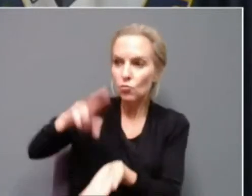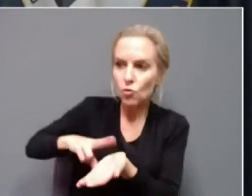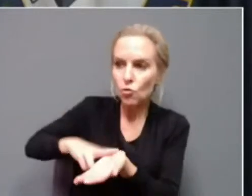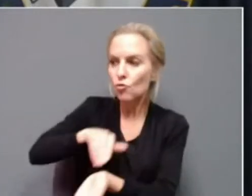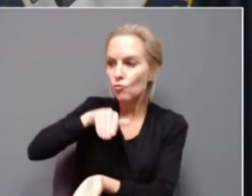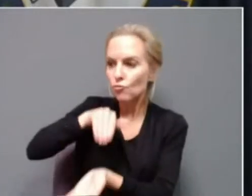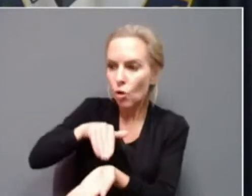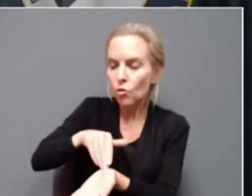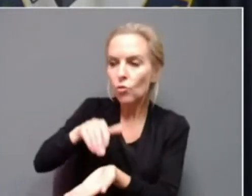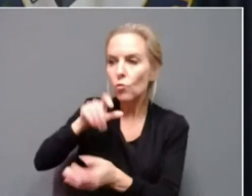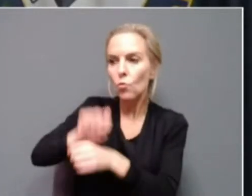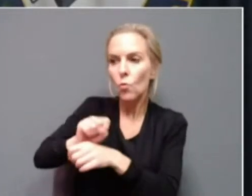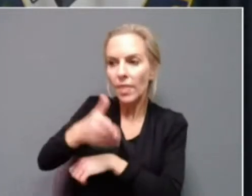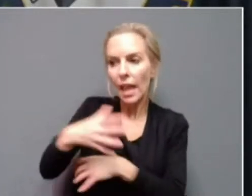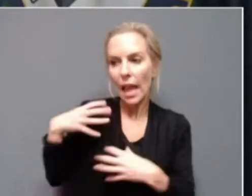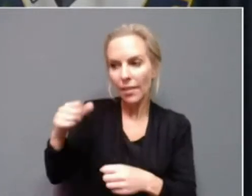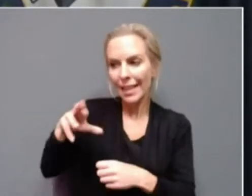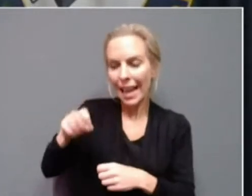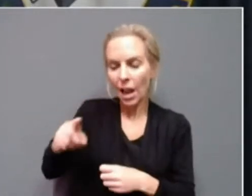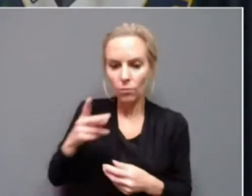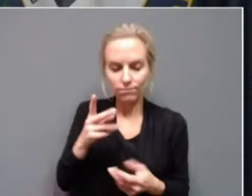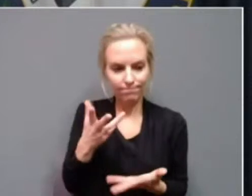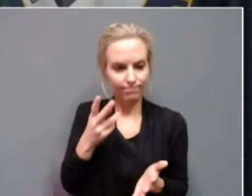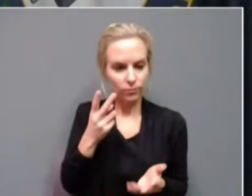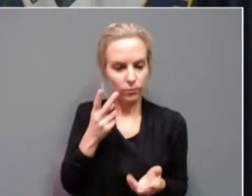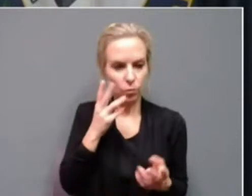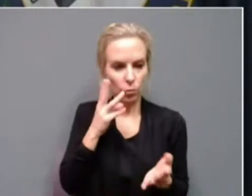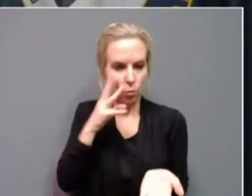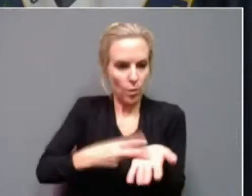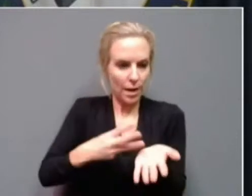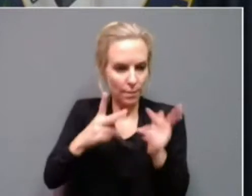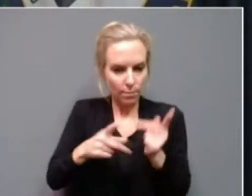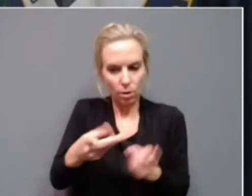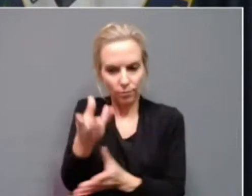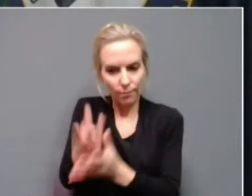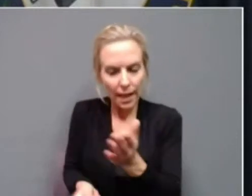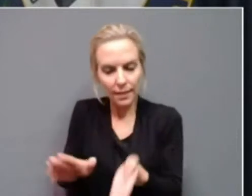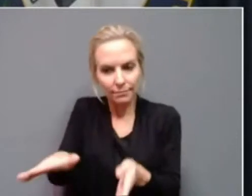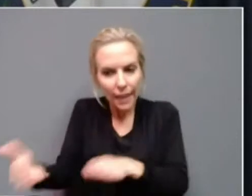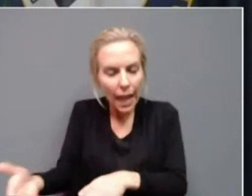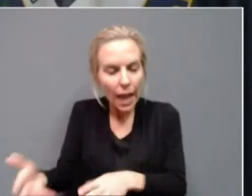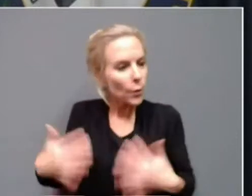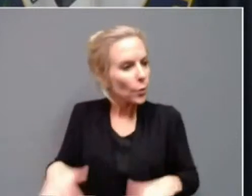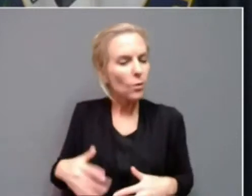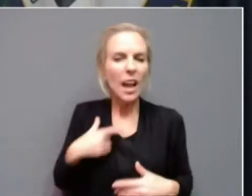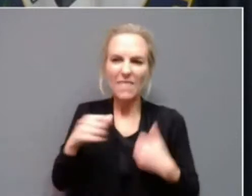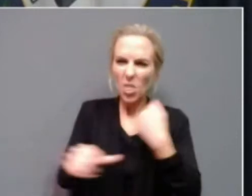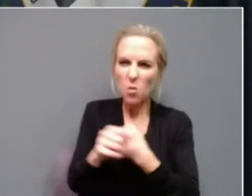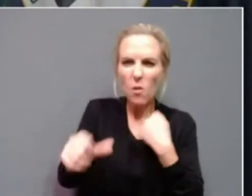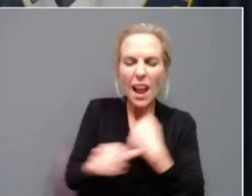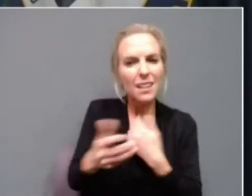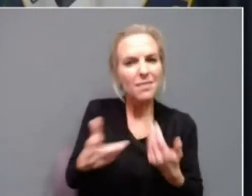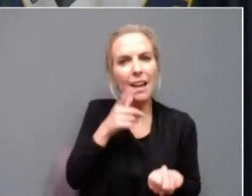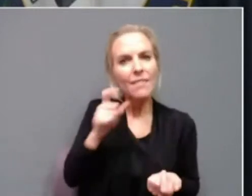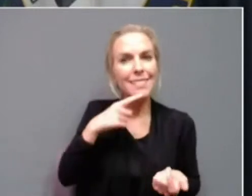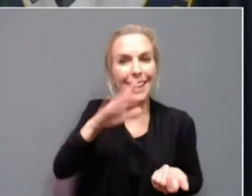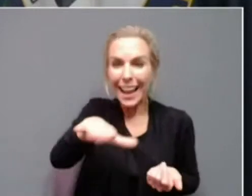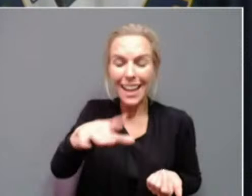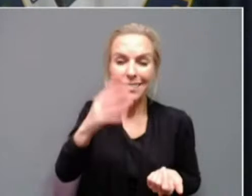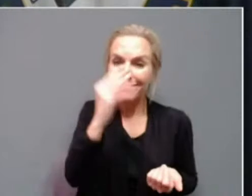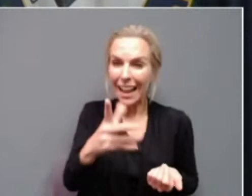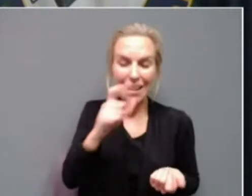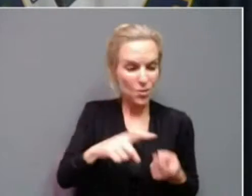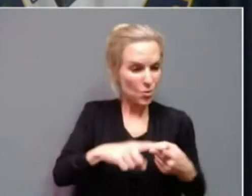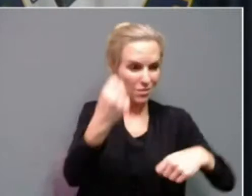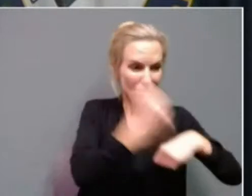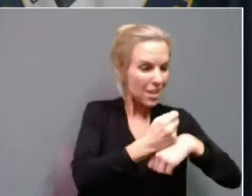hands. At what point do we, I don't want to say threaten, but tell people, hey, we're going to have to shut down X, Y, and Z, because that seemed to get the